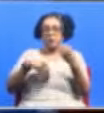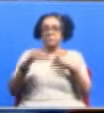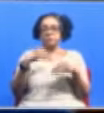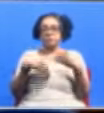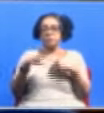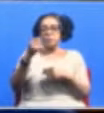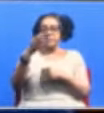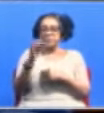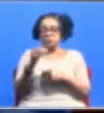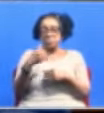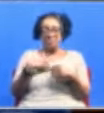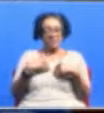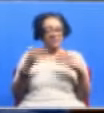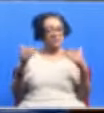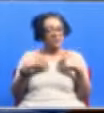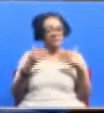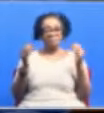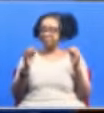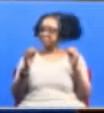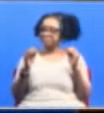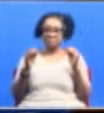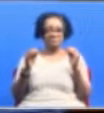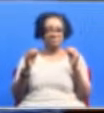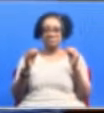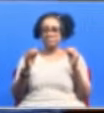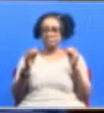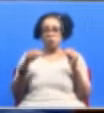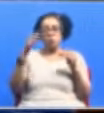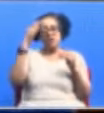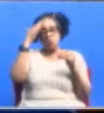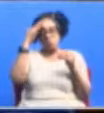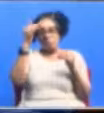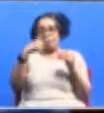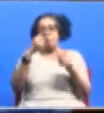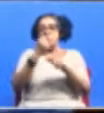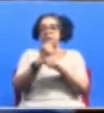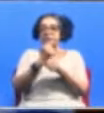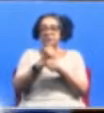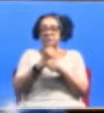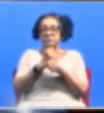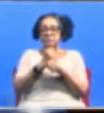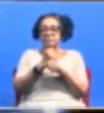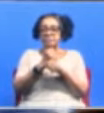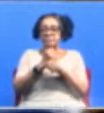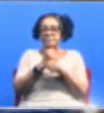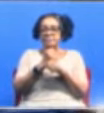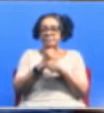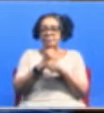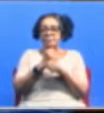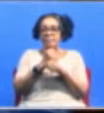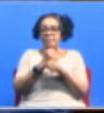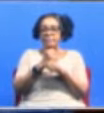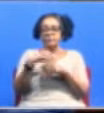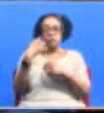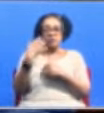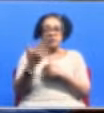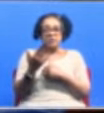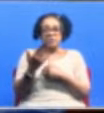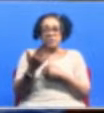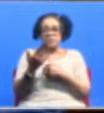deny. We know who does it. It is, you'll see, I tell